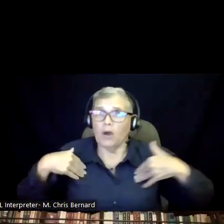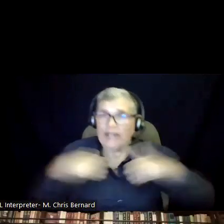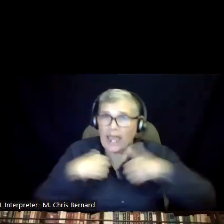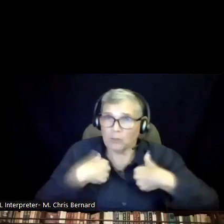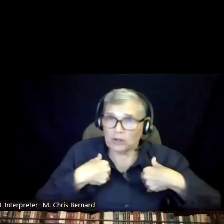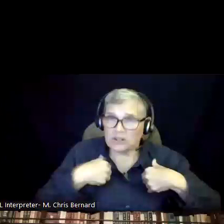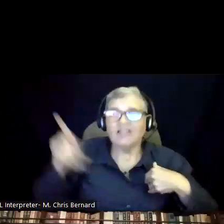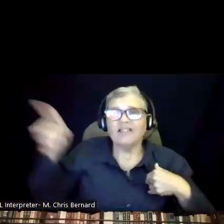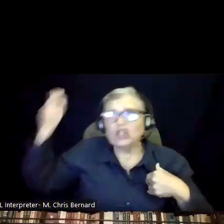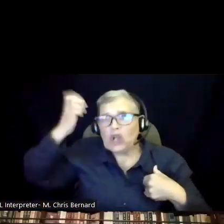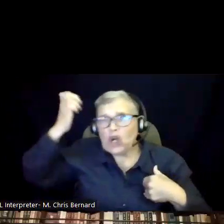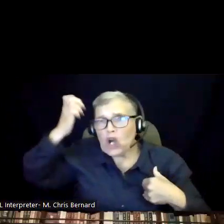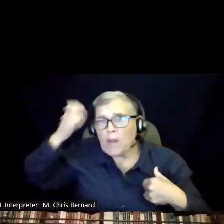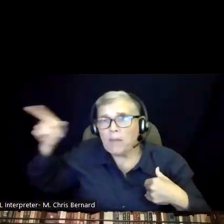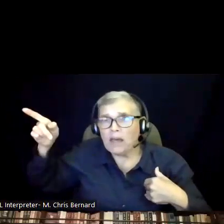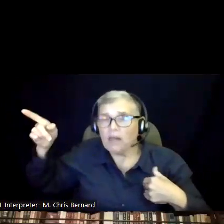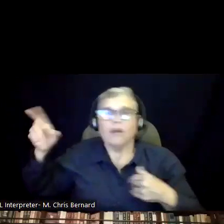is owned by the landowner.